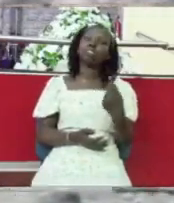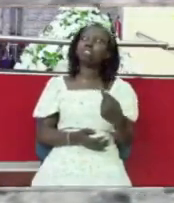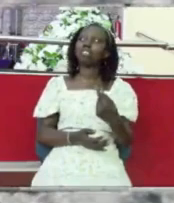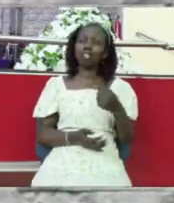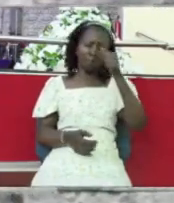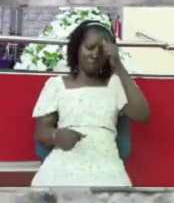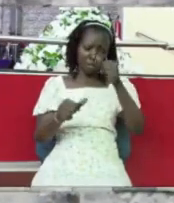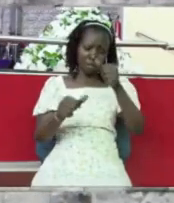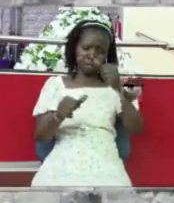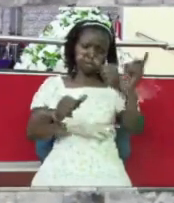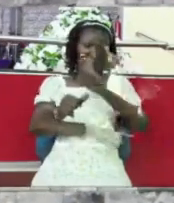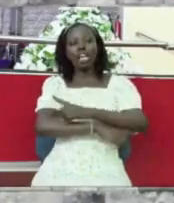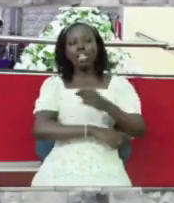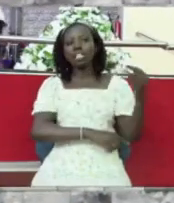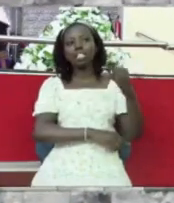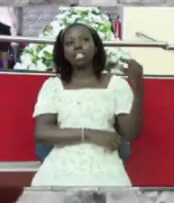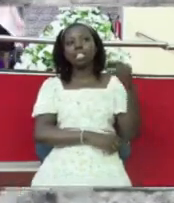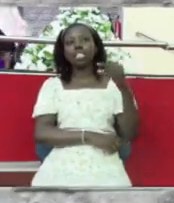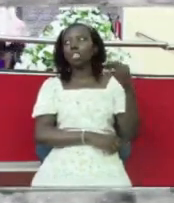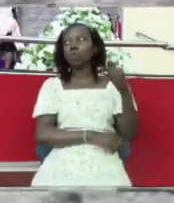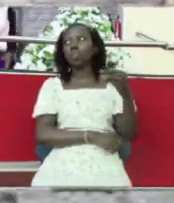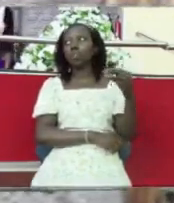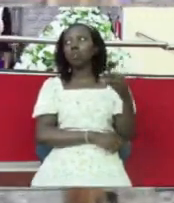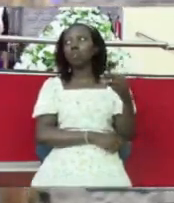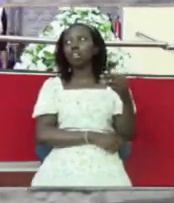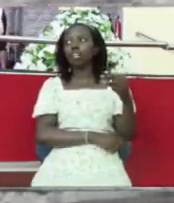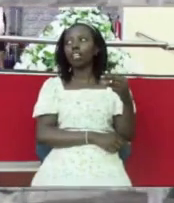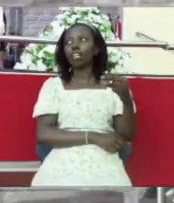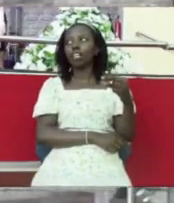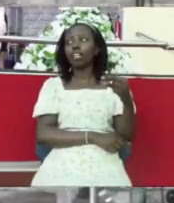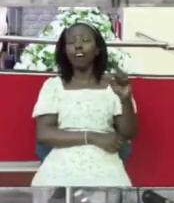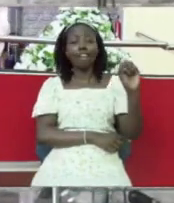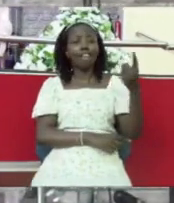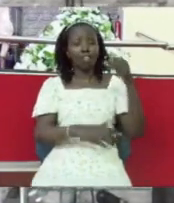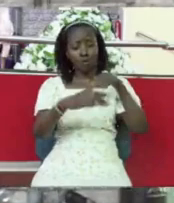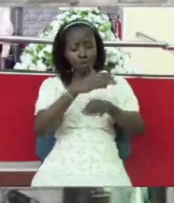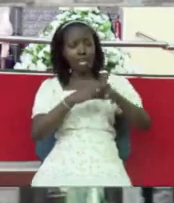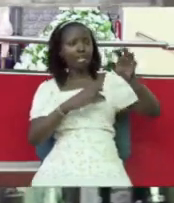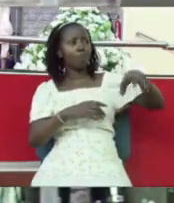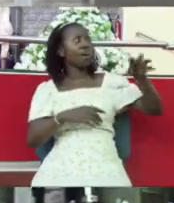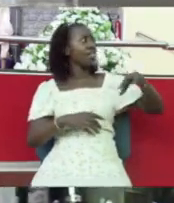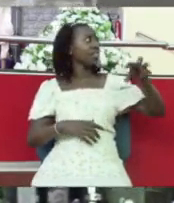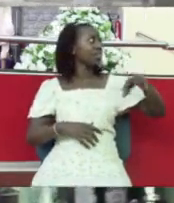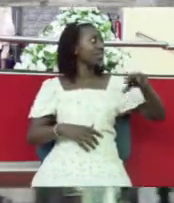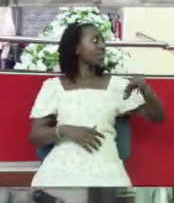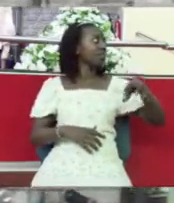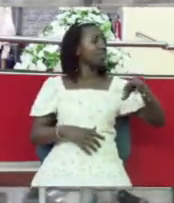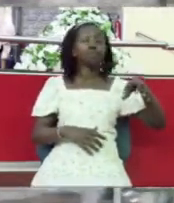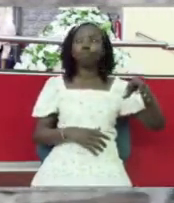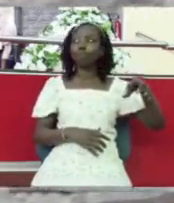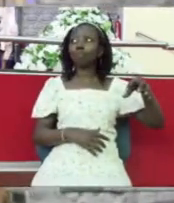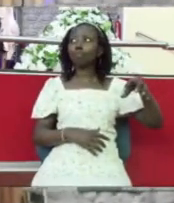from Githurai. Nakumbuka siku zile kule Githurai. You would be the first to get into the bus. Ungekuwa kwanza kuingia katika ile